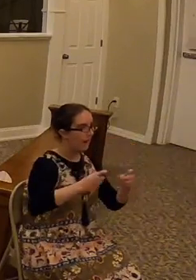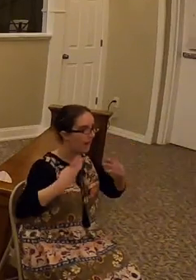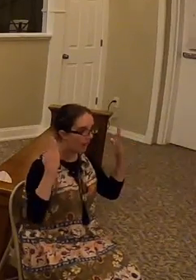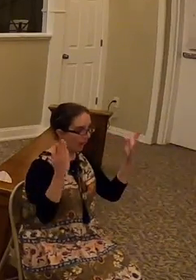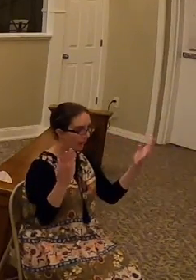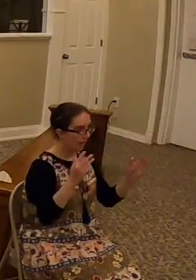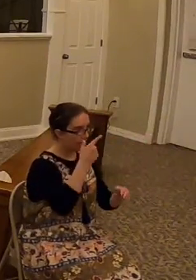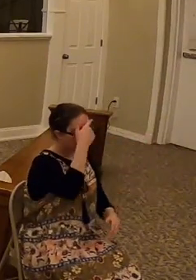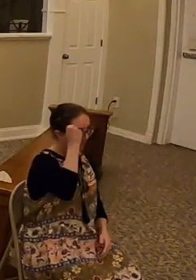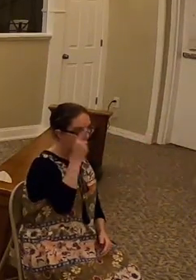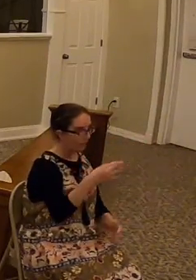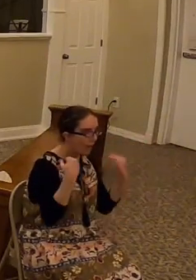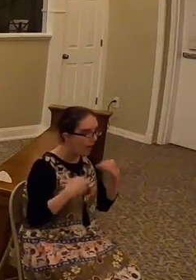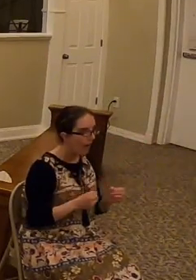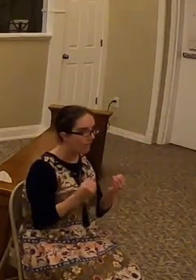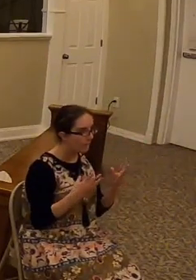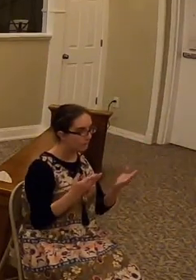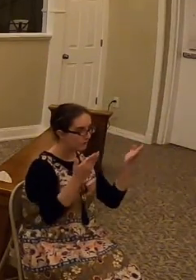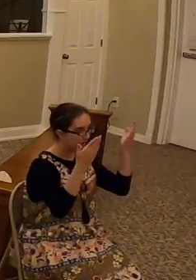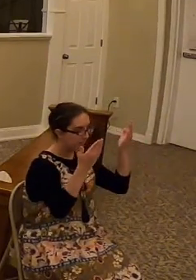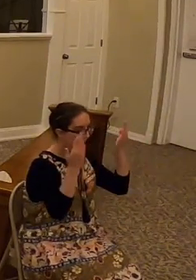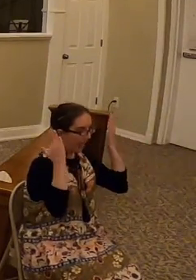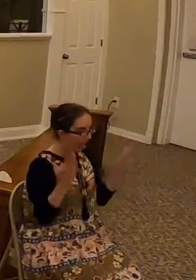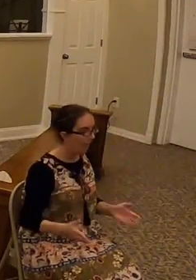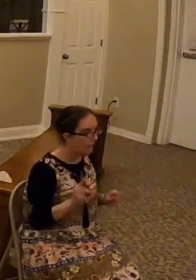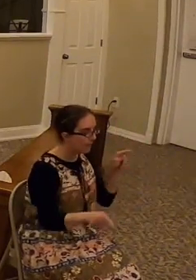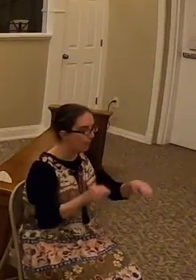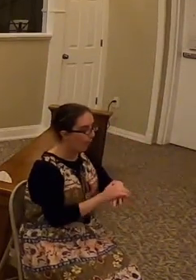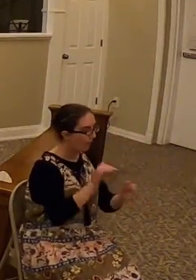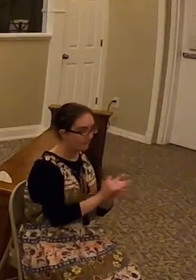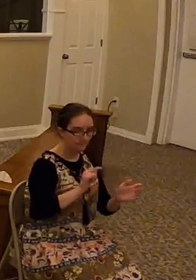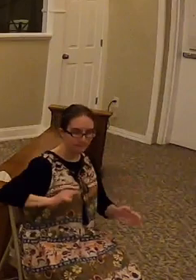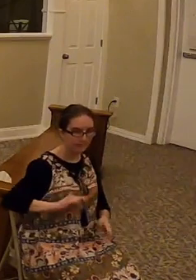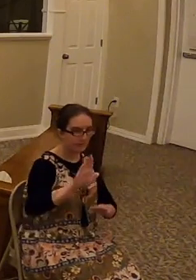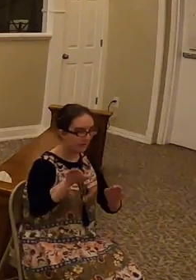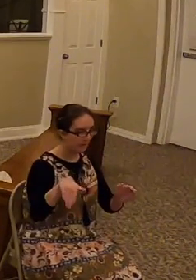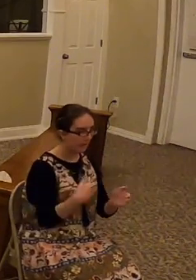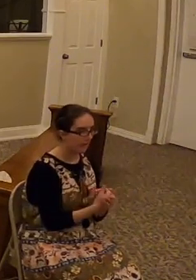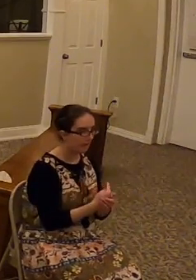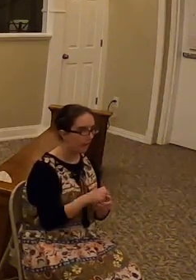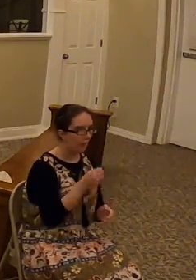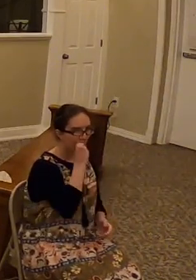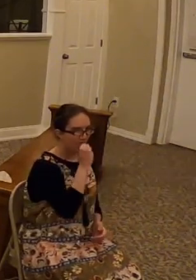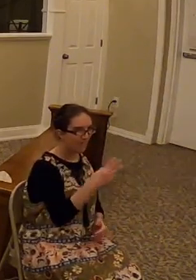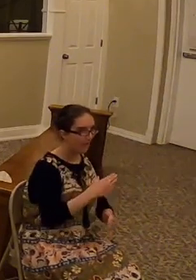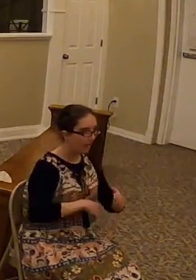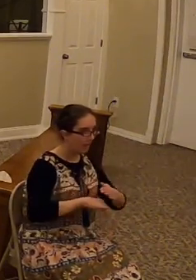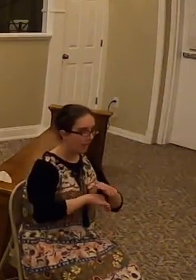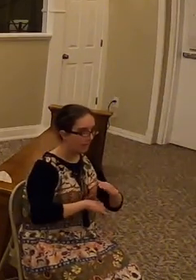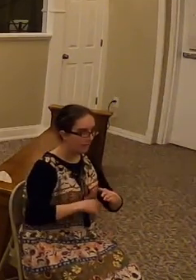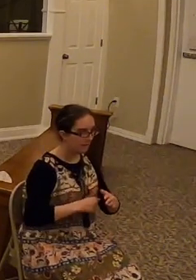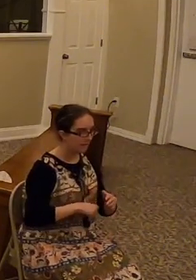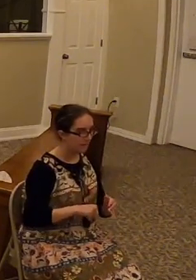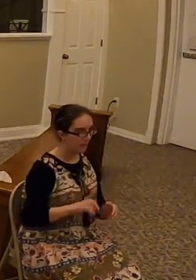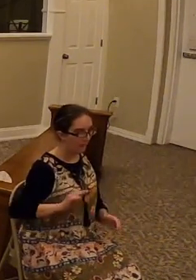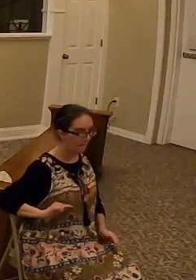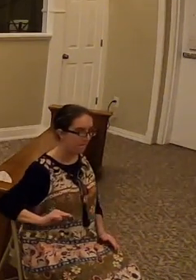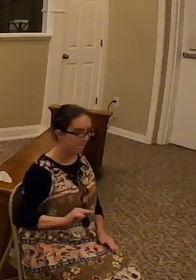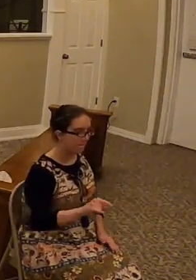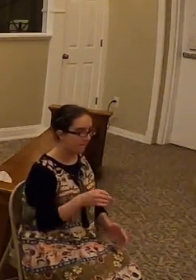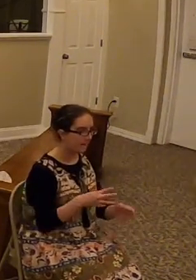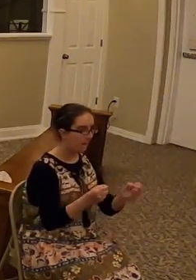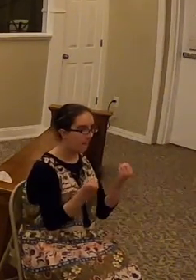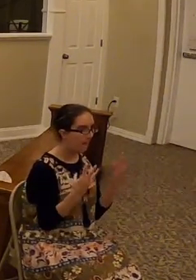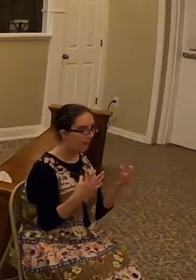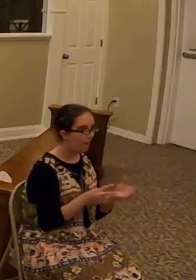Hallelujah. Because you got a bunch of heavy folks on that plane and all their garbage into the bottom of that plane. And it's